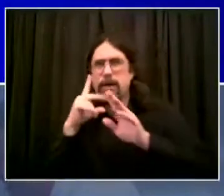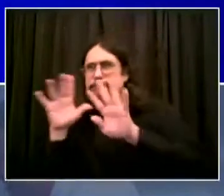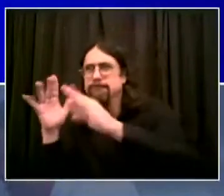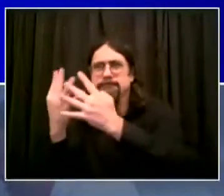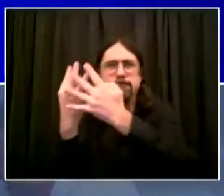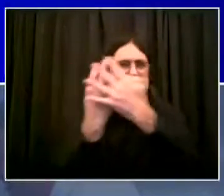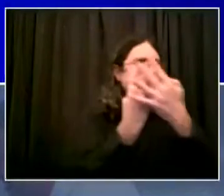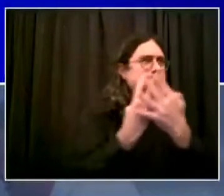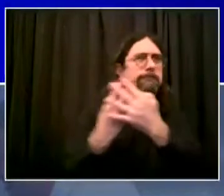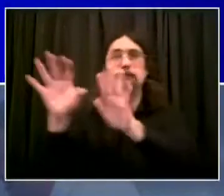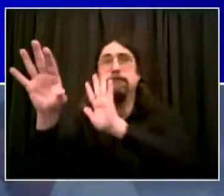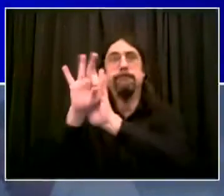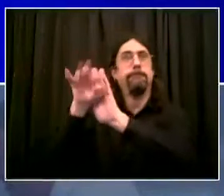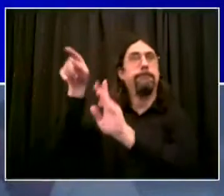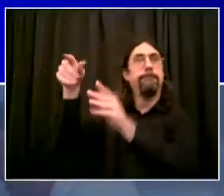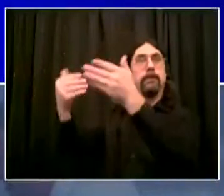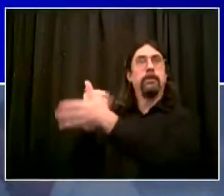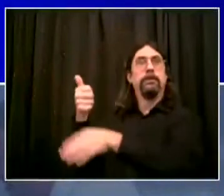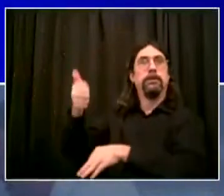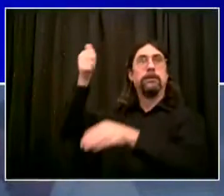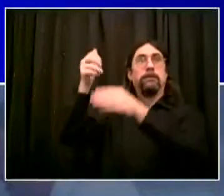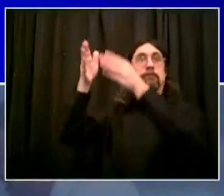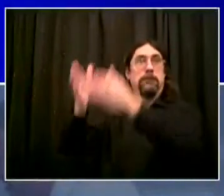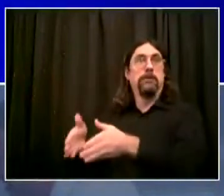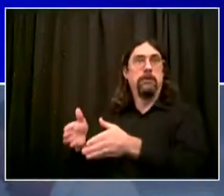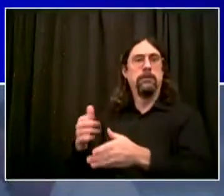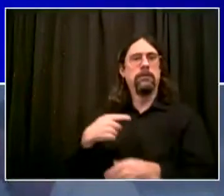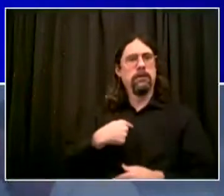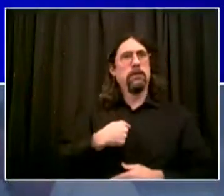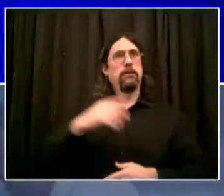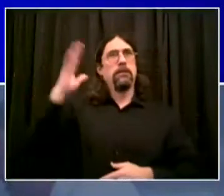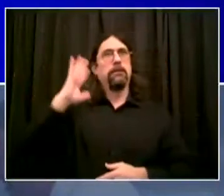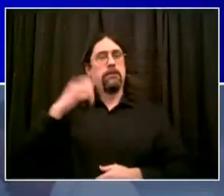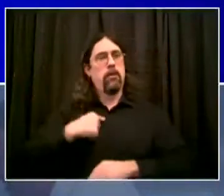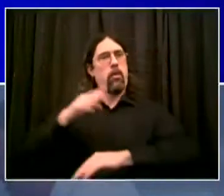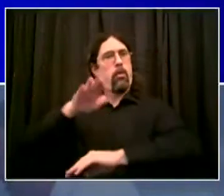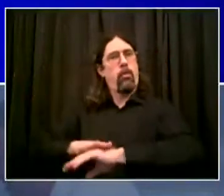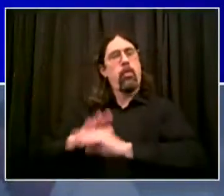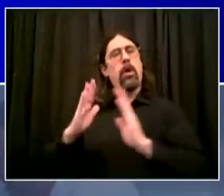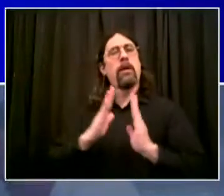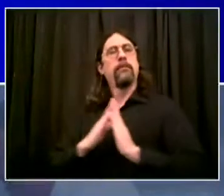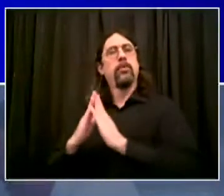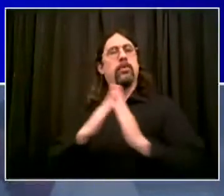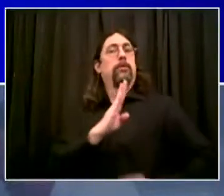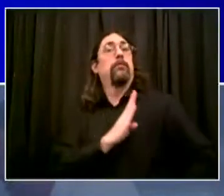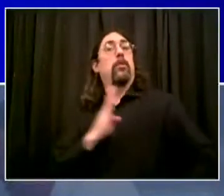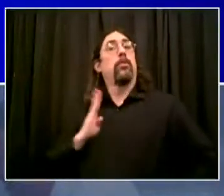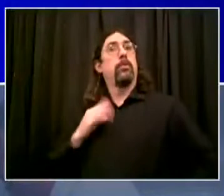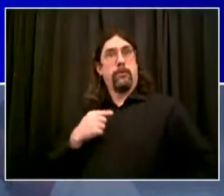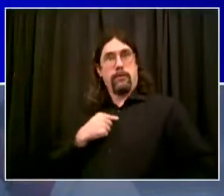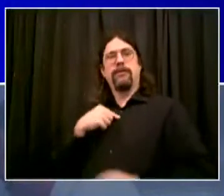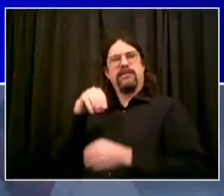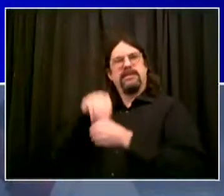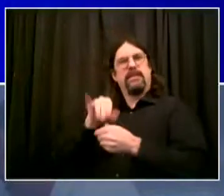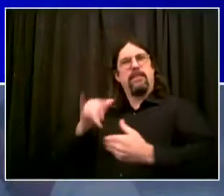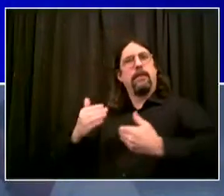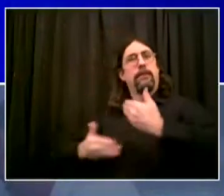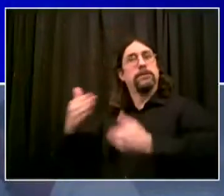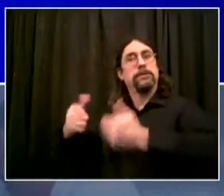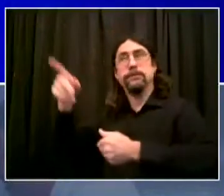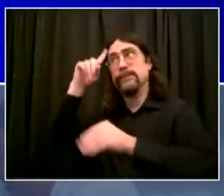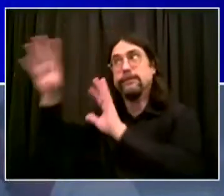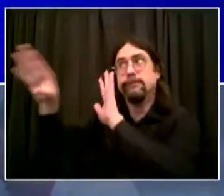the community forward. Well, from now on, police precinct councils will be interviewing candidates for precinct commander